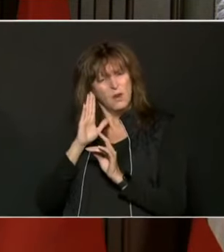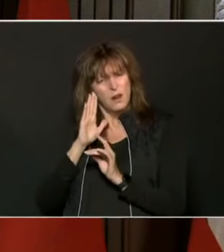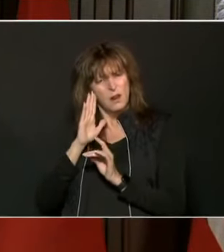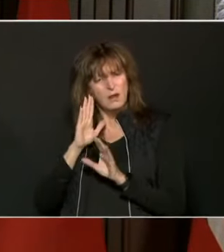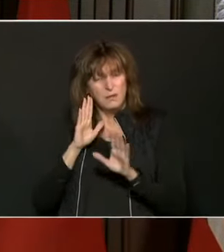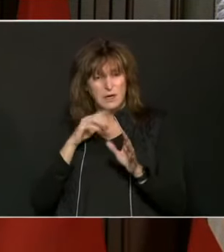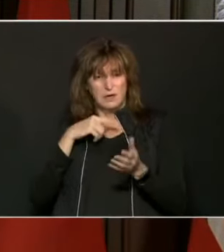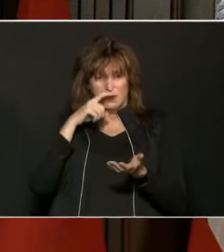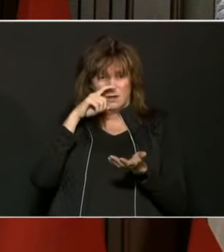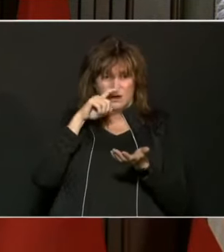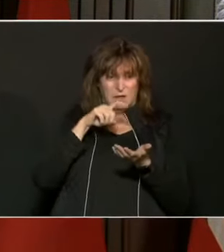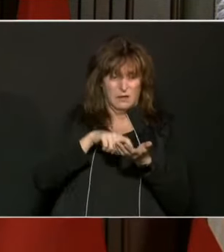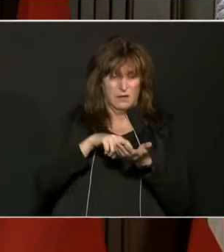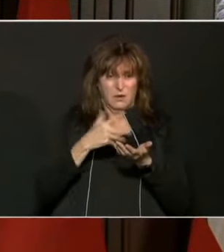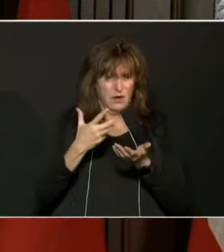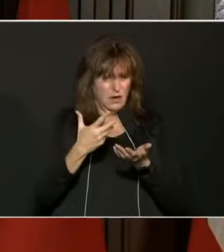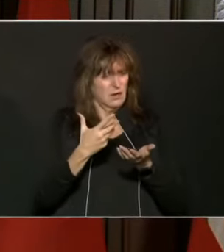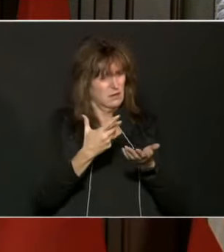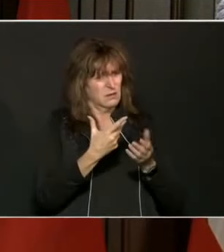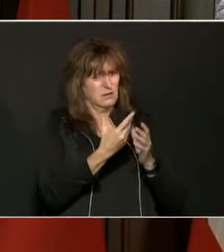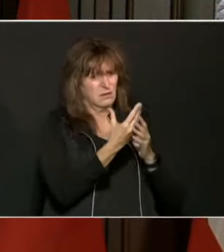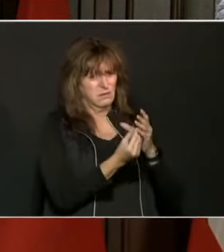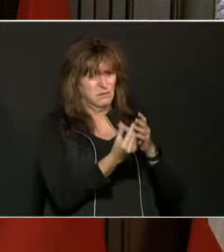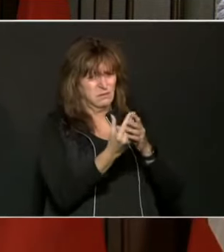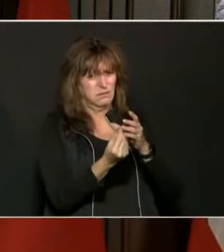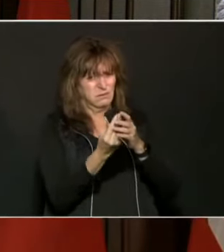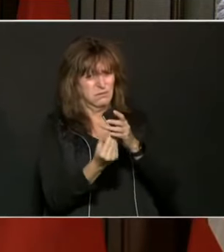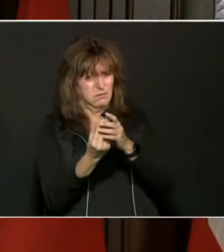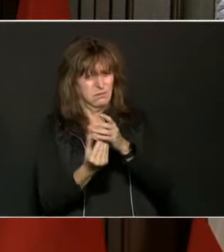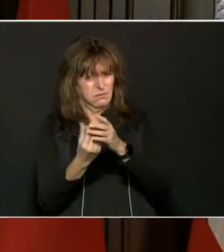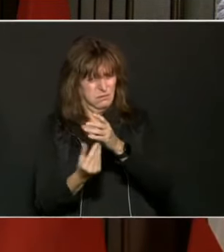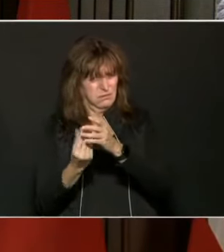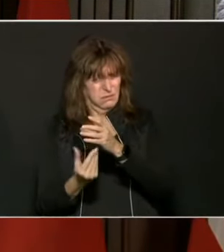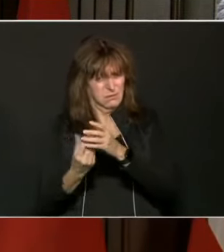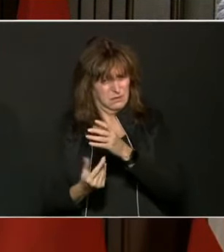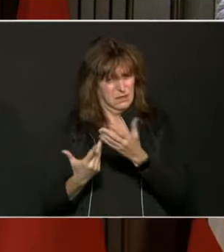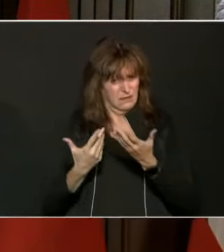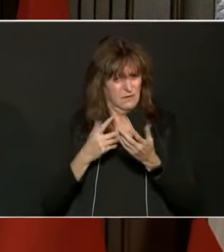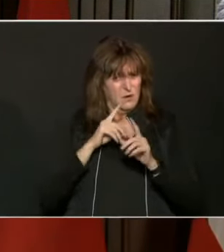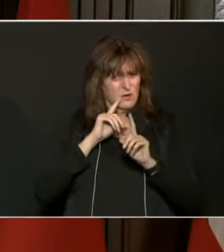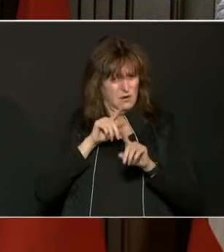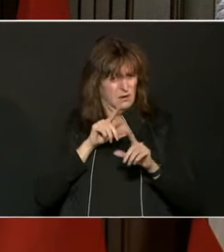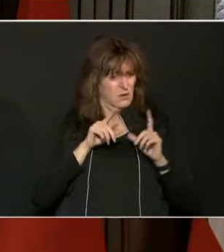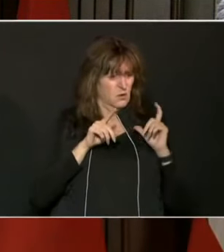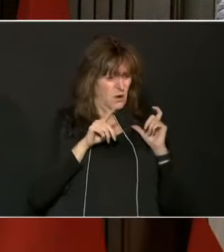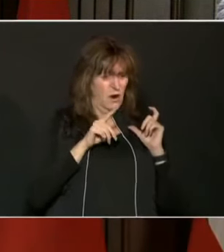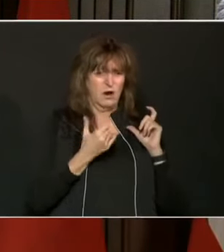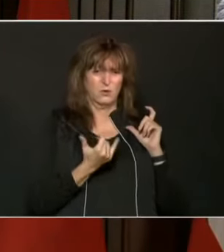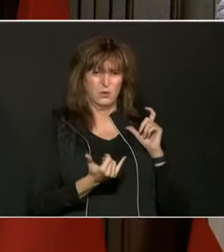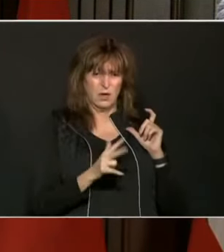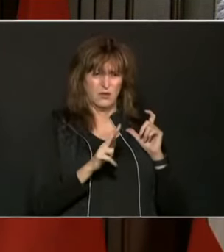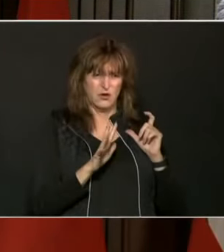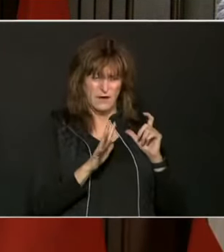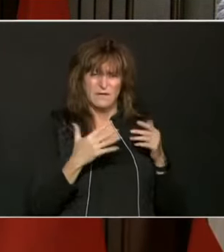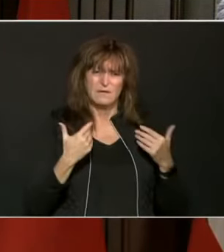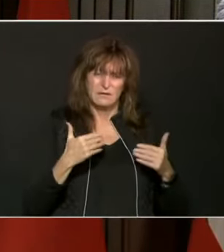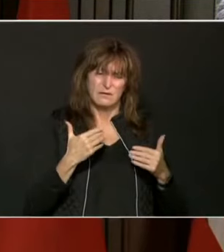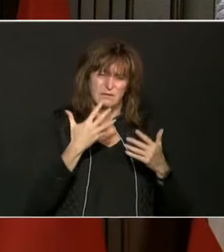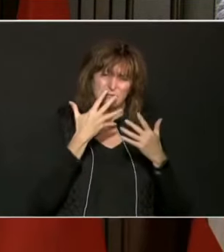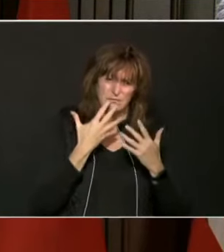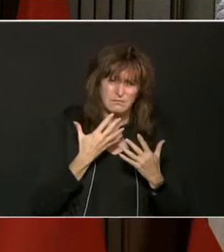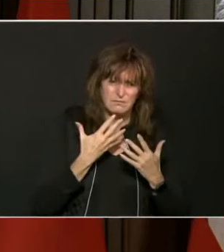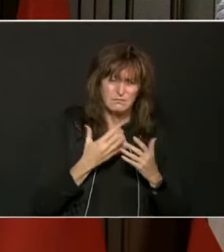35 people who lost their lives or reported today, and 21 yesterday. This clearly is a tragedy, and all